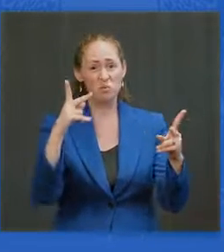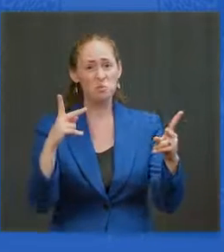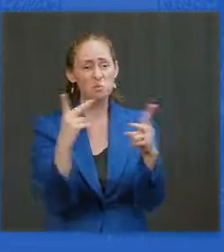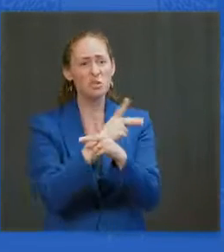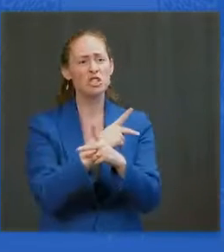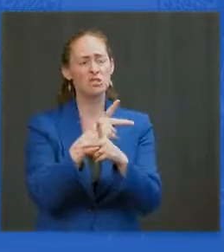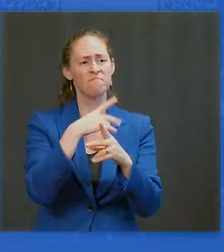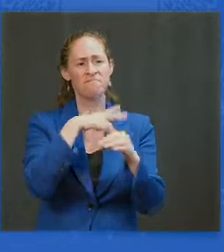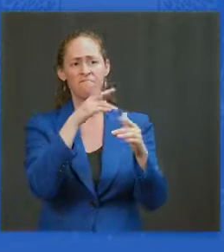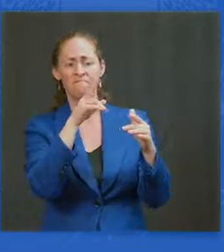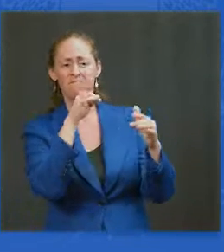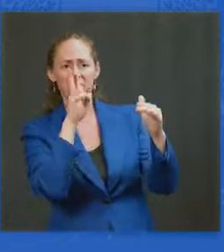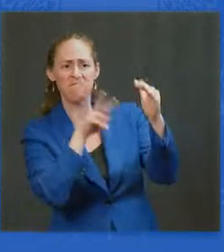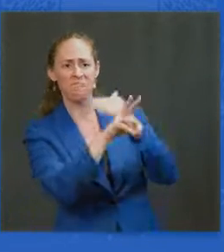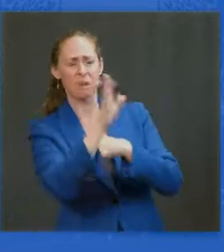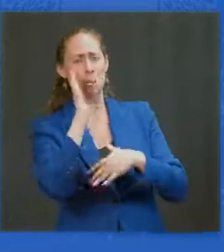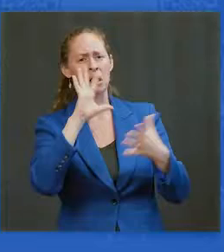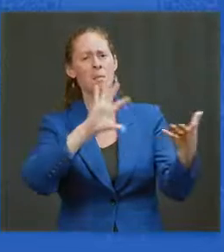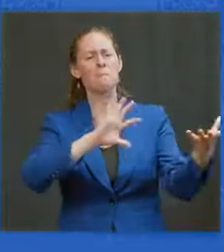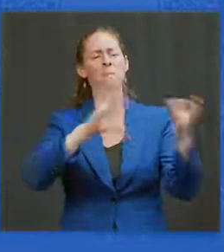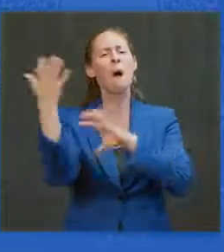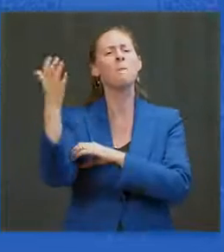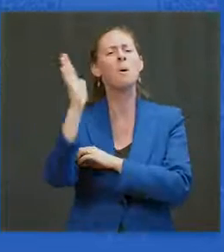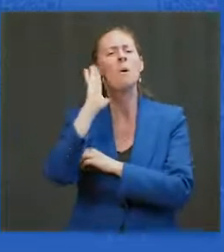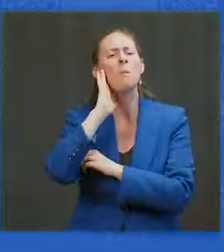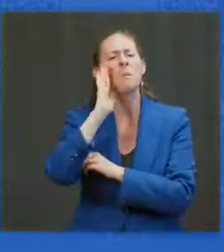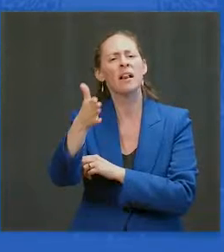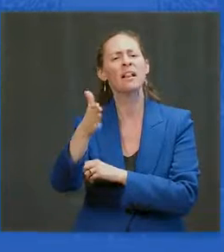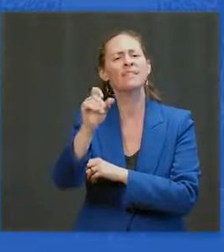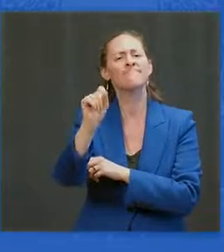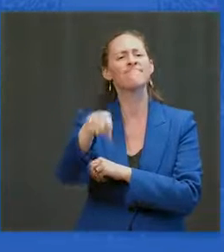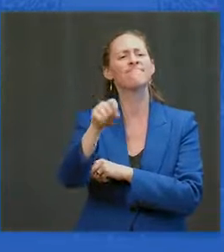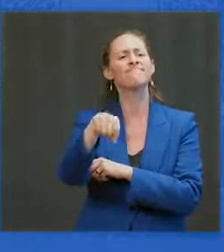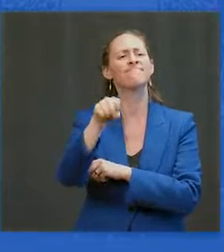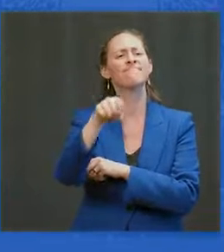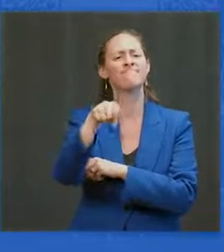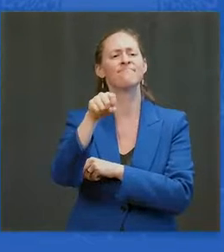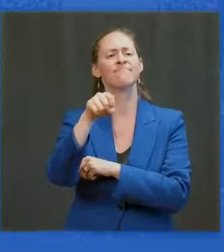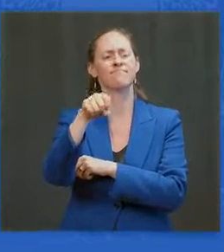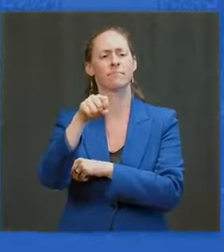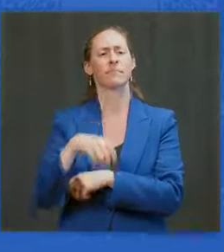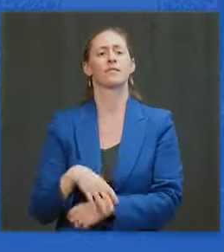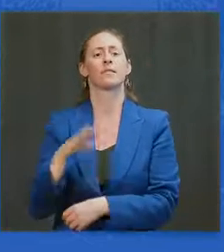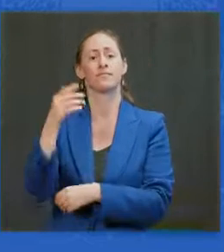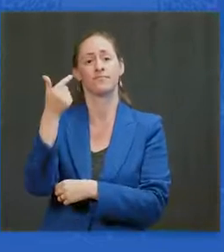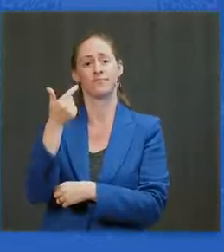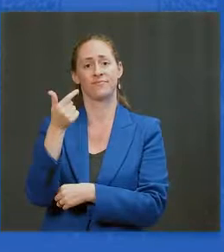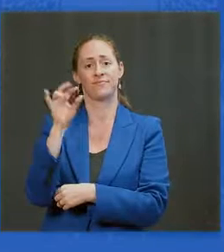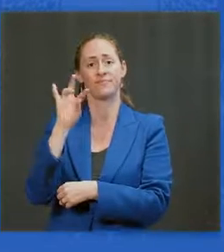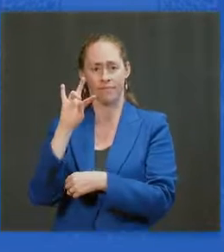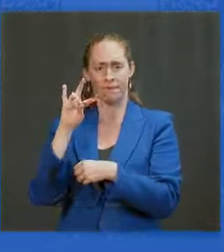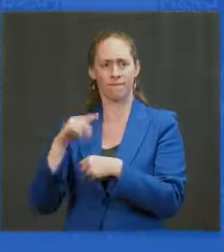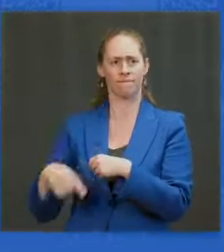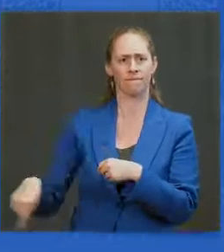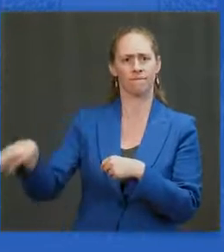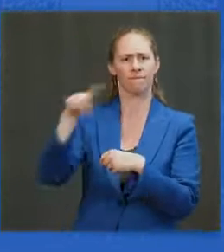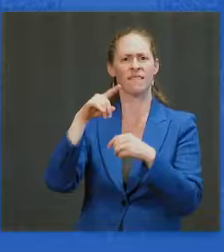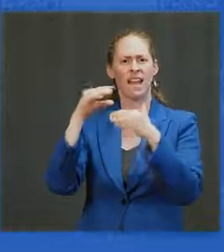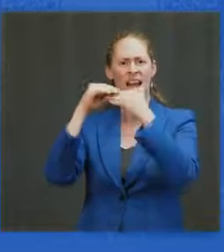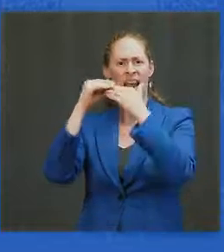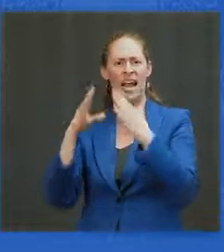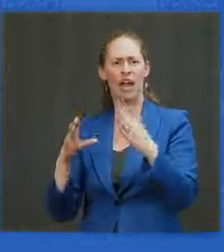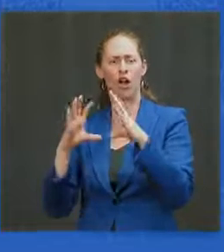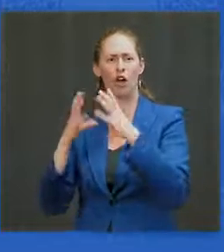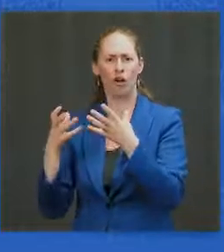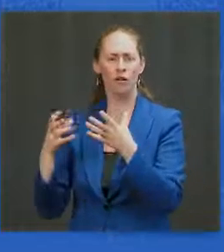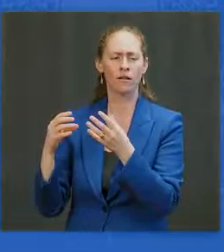on. Second, the G7 leaders and the leaders of the EU, NATO, and the UN all agreed that we will